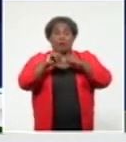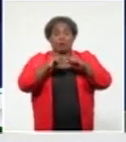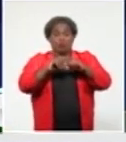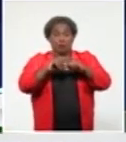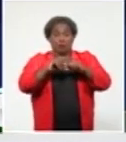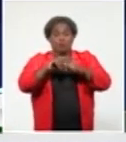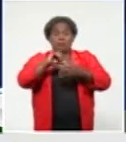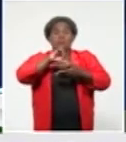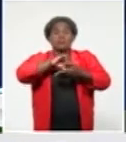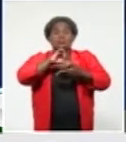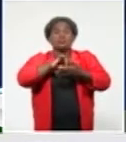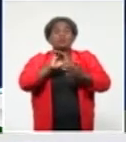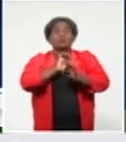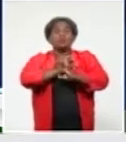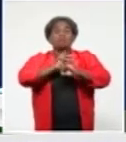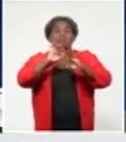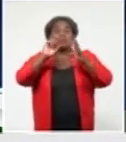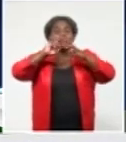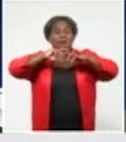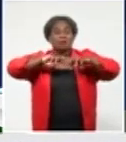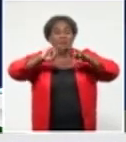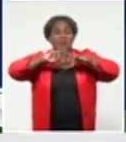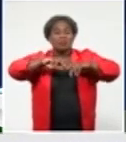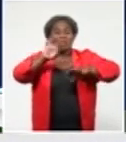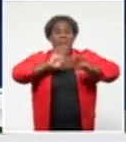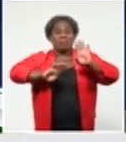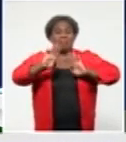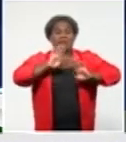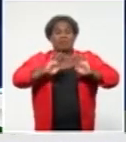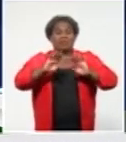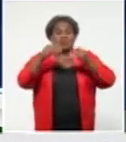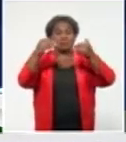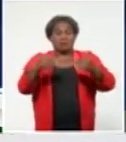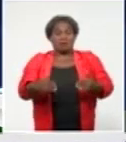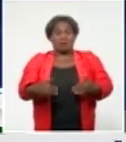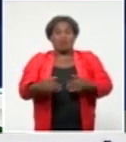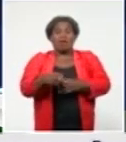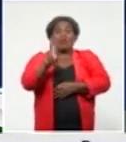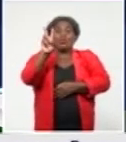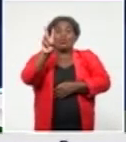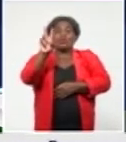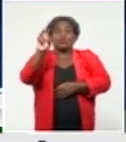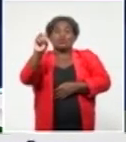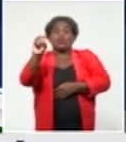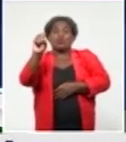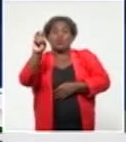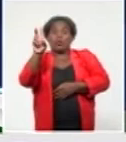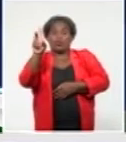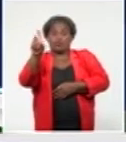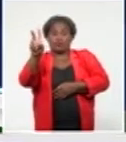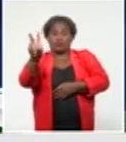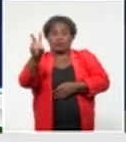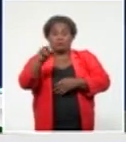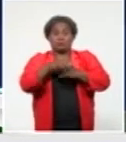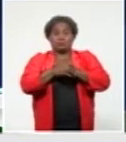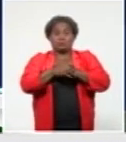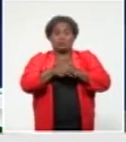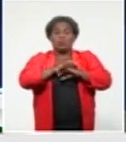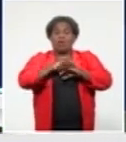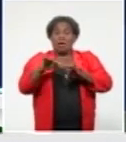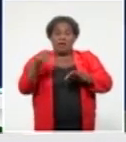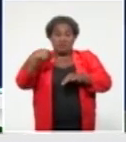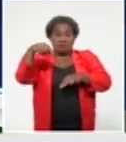109 samples, and the Molecular Engineering Center, 80 samples. As you may notice, there's been an increase of the institutions